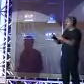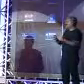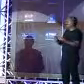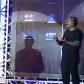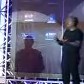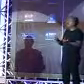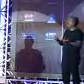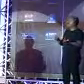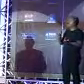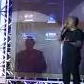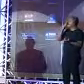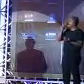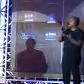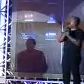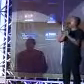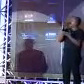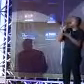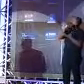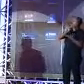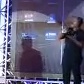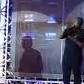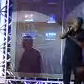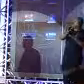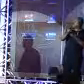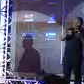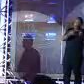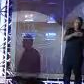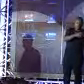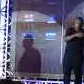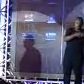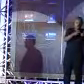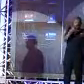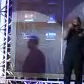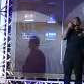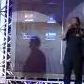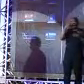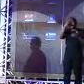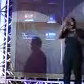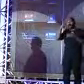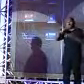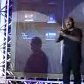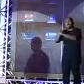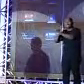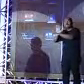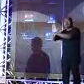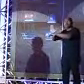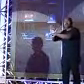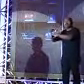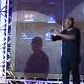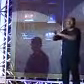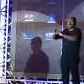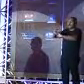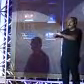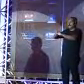For they were deemed dispensable at the time of economic cutback.